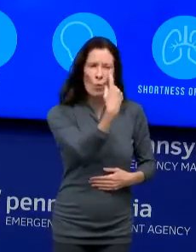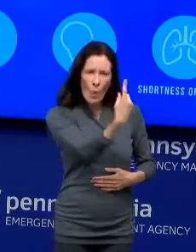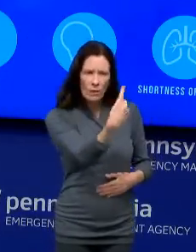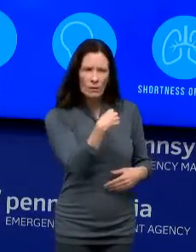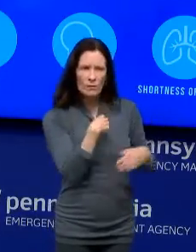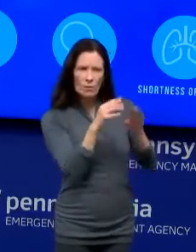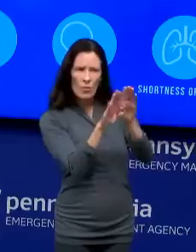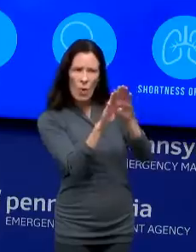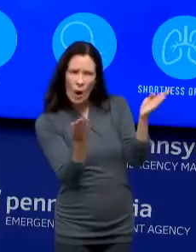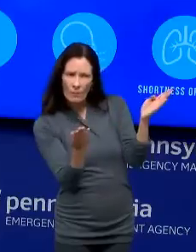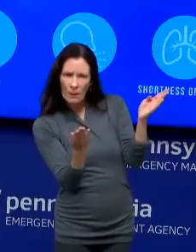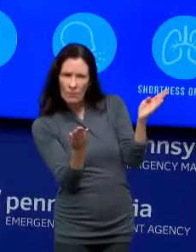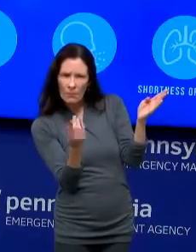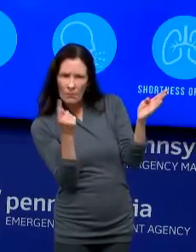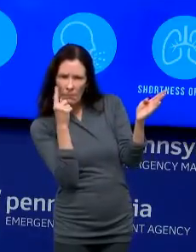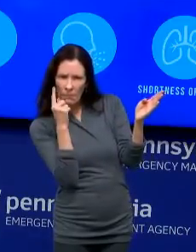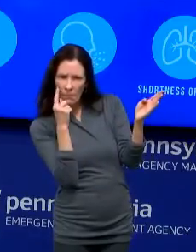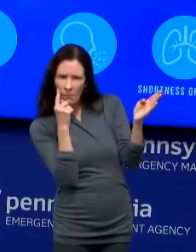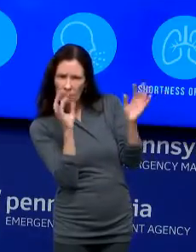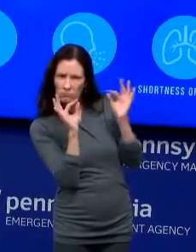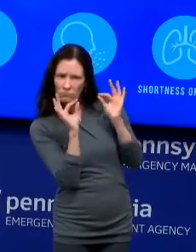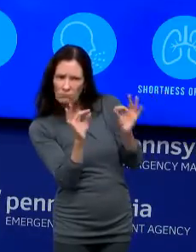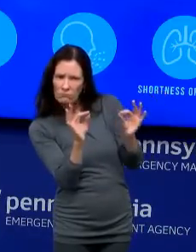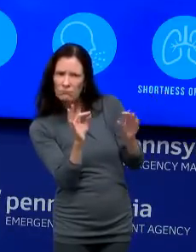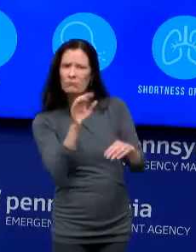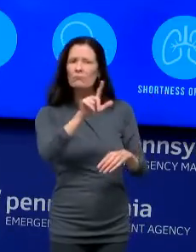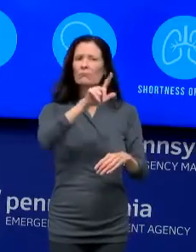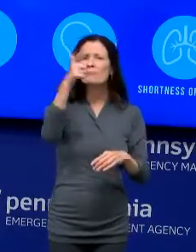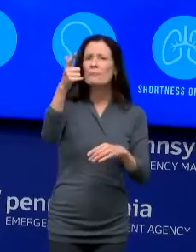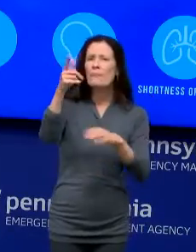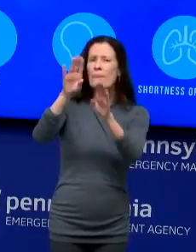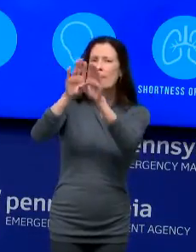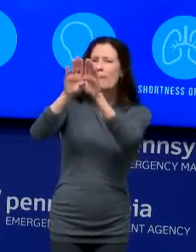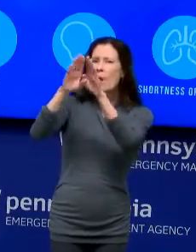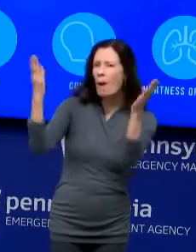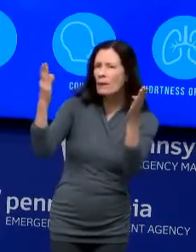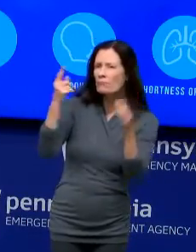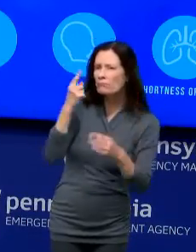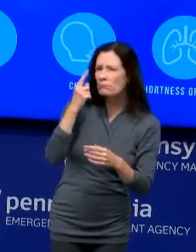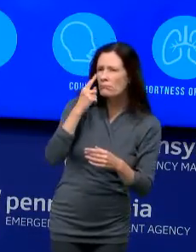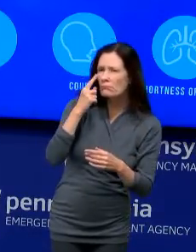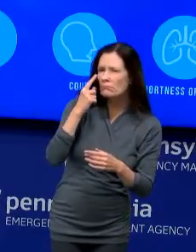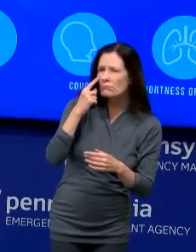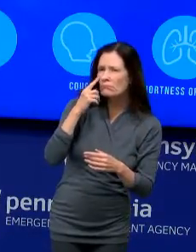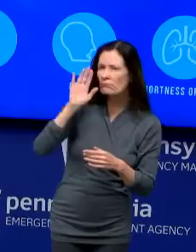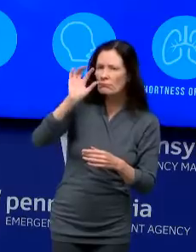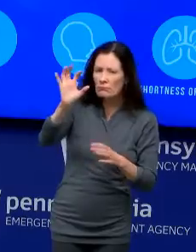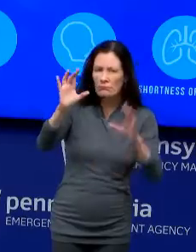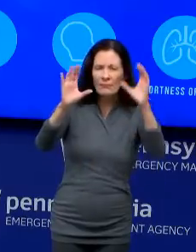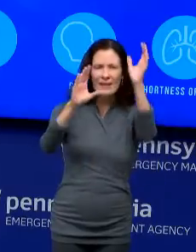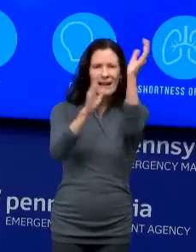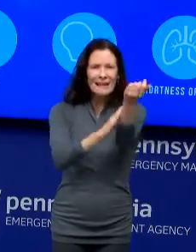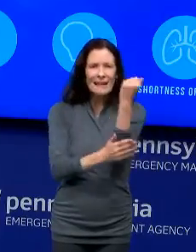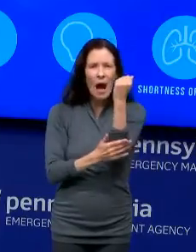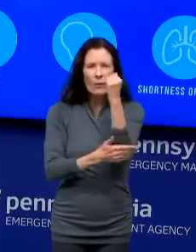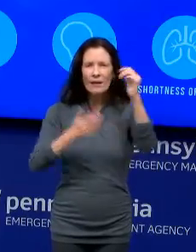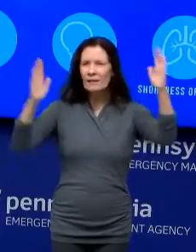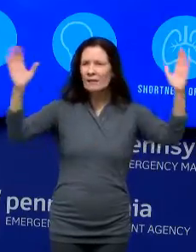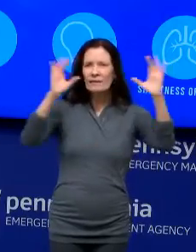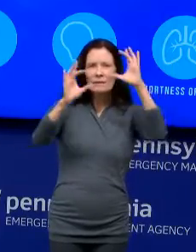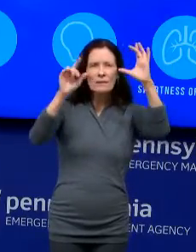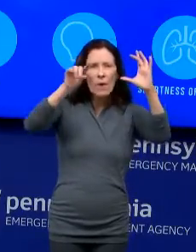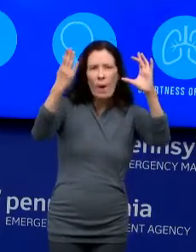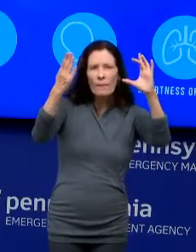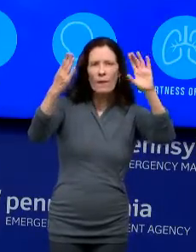in specific areas. But to repeat, it is not going to be statewide. From KYW, from a health